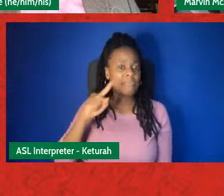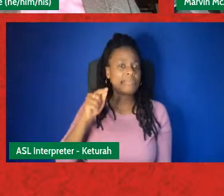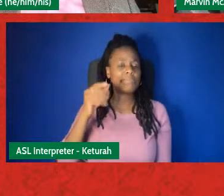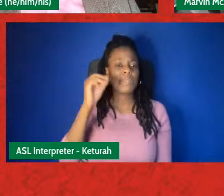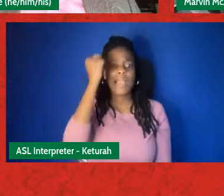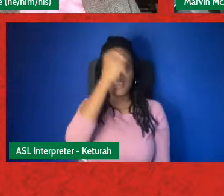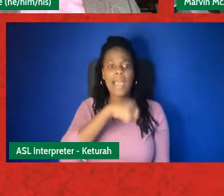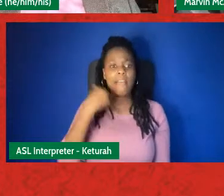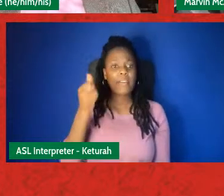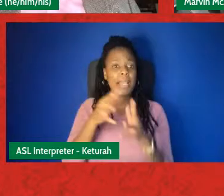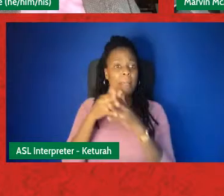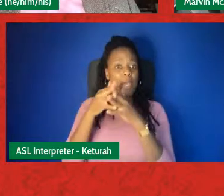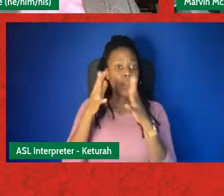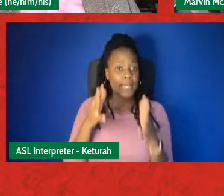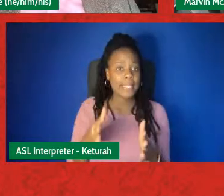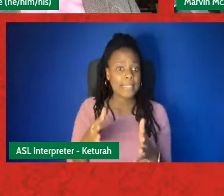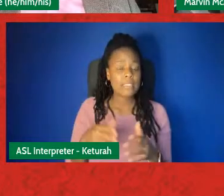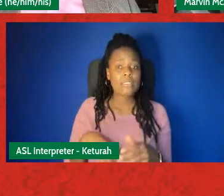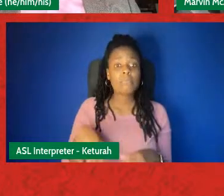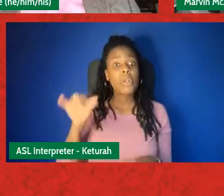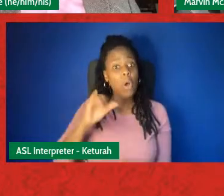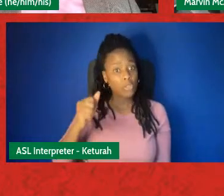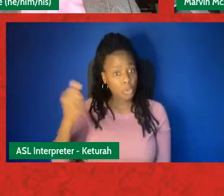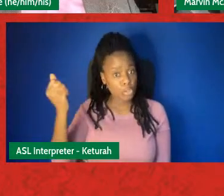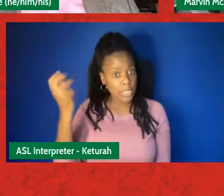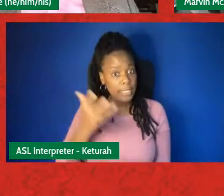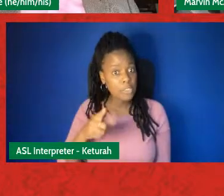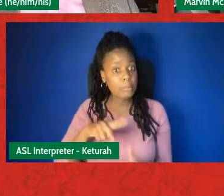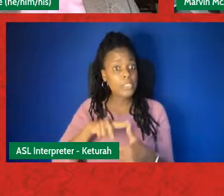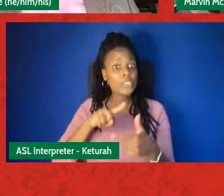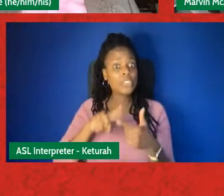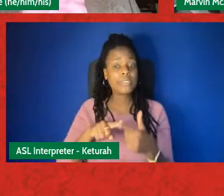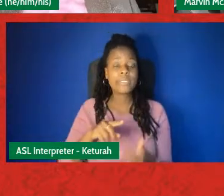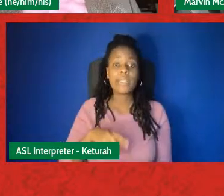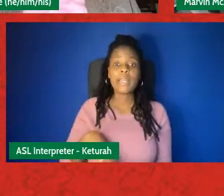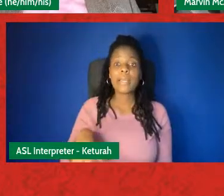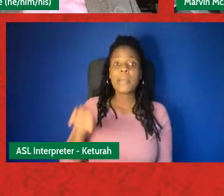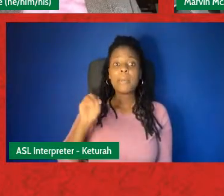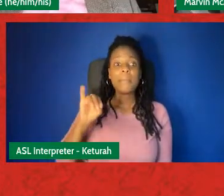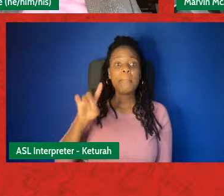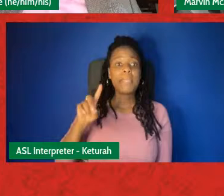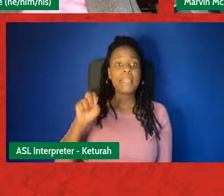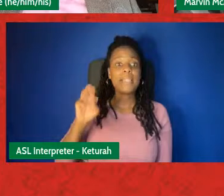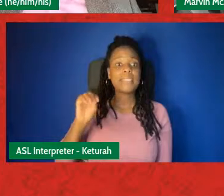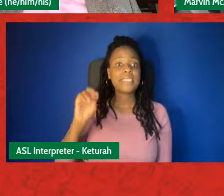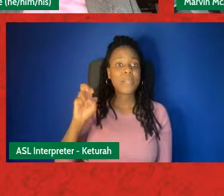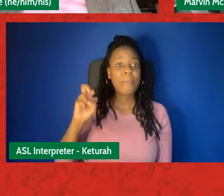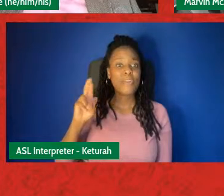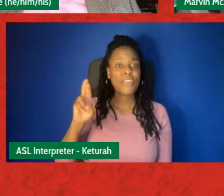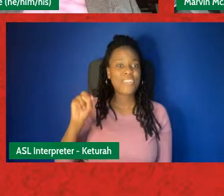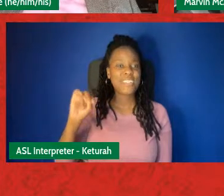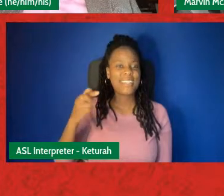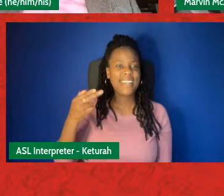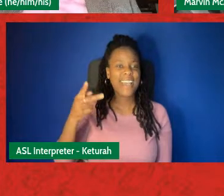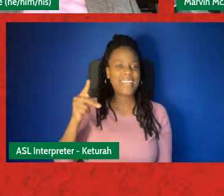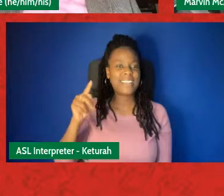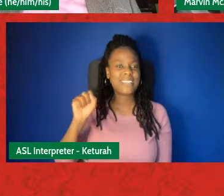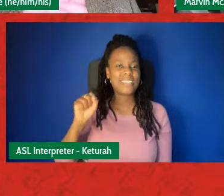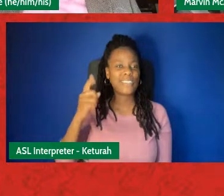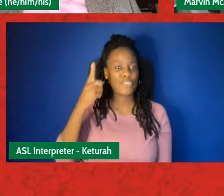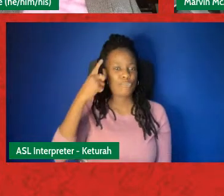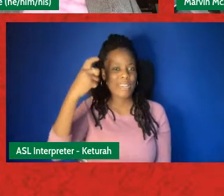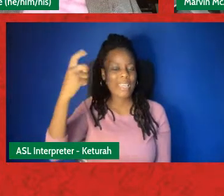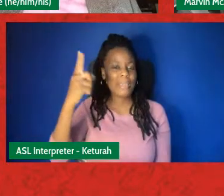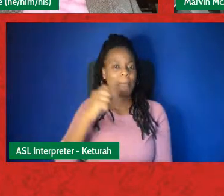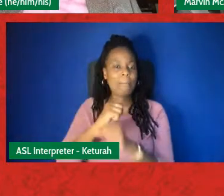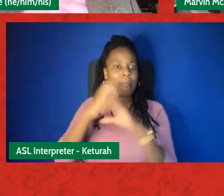also classics such as, you know, Shakespeare or Midsummer Night's Dream with an African American art, audience and